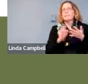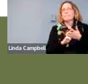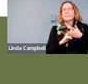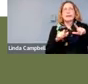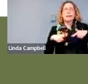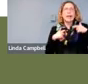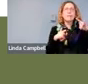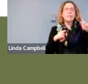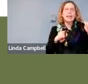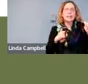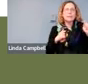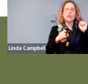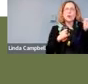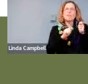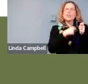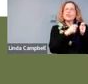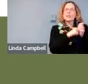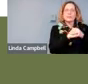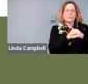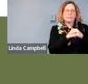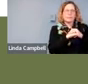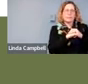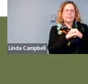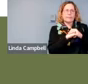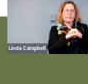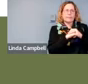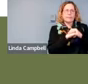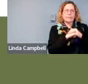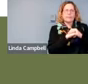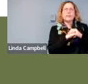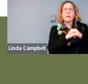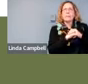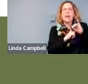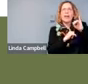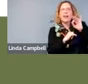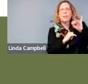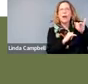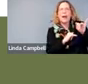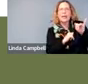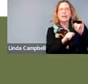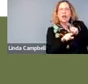garden pond in your backyard. When you go fishing, you have live bait.